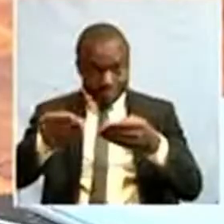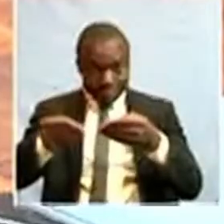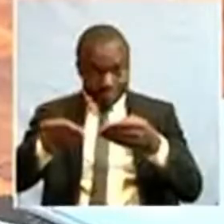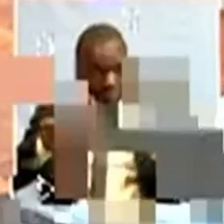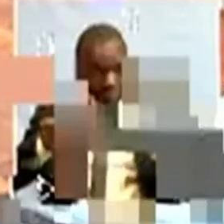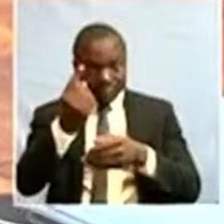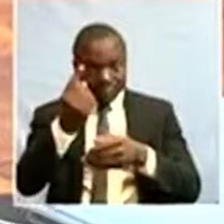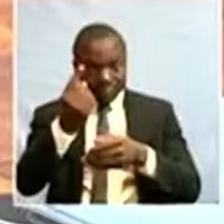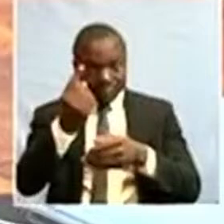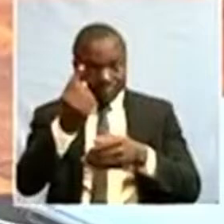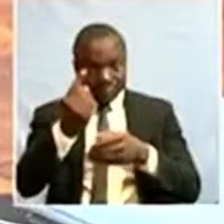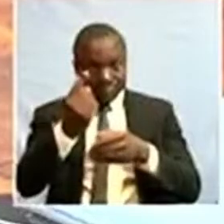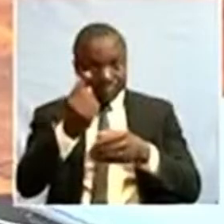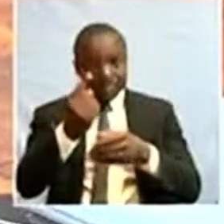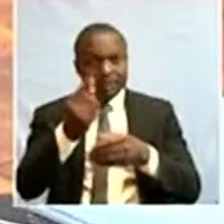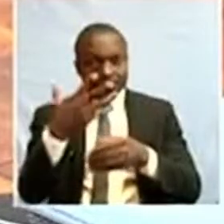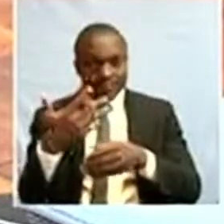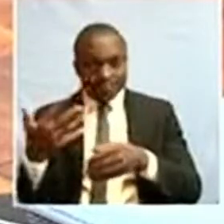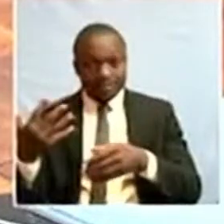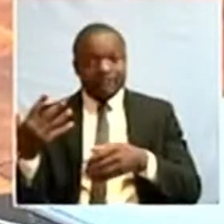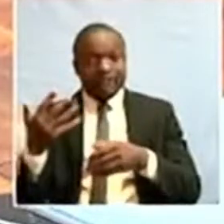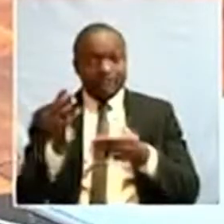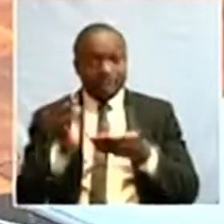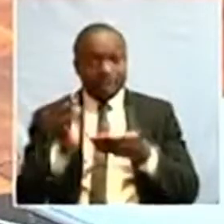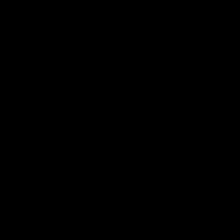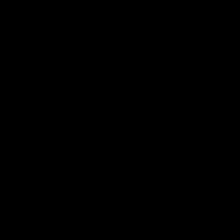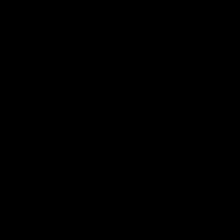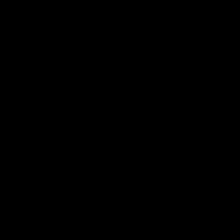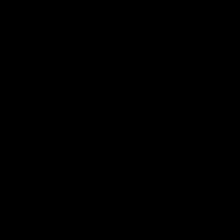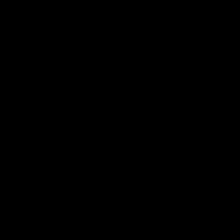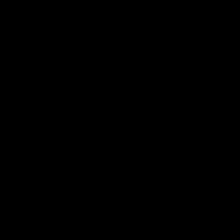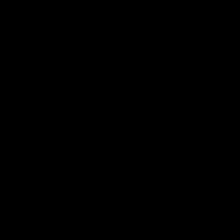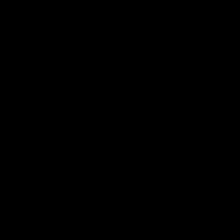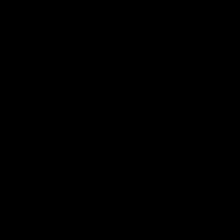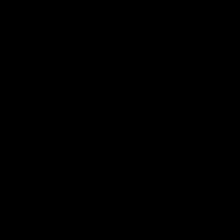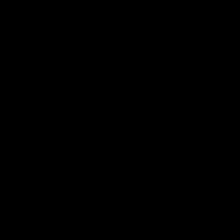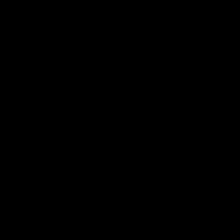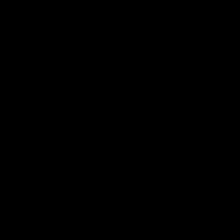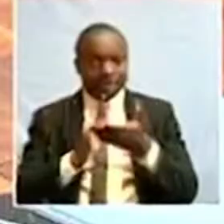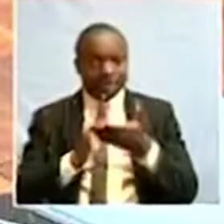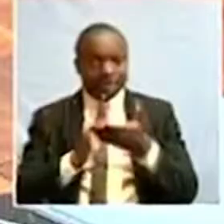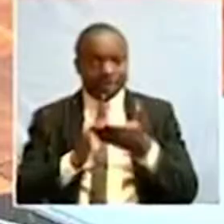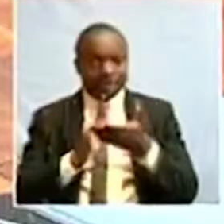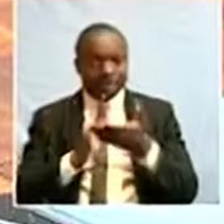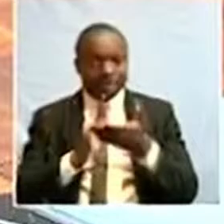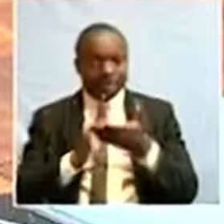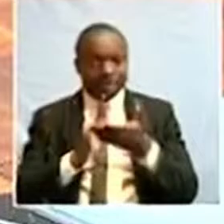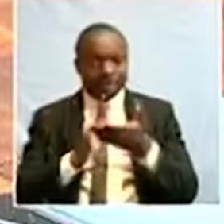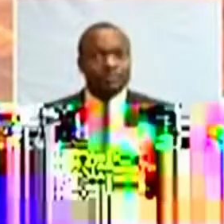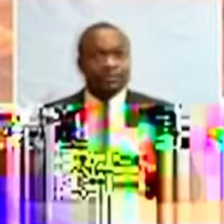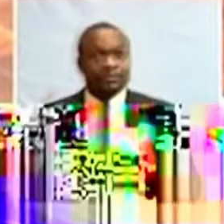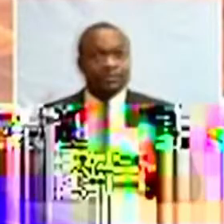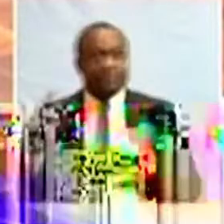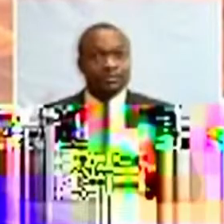your first folio, then I go to your query because of